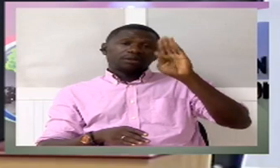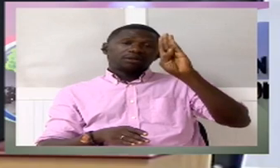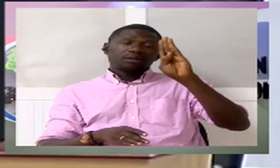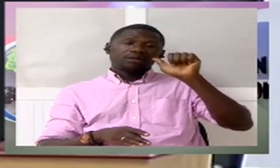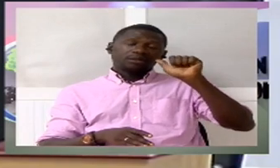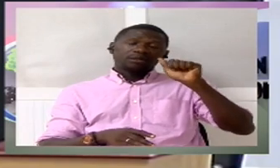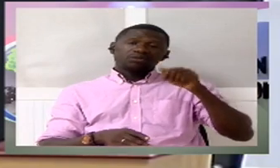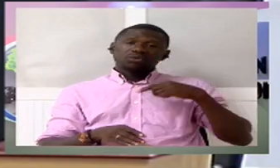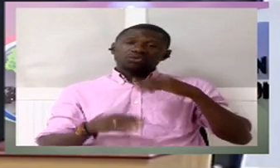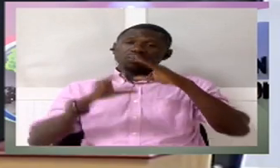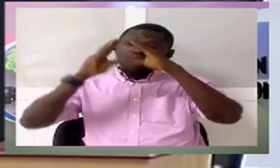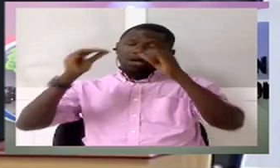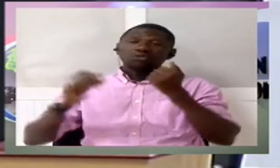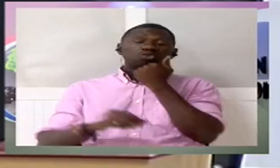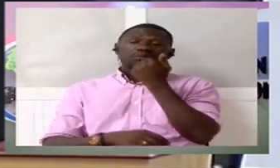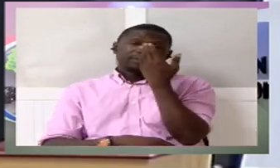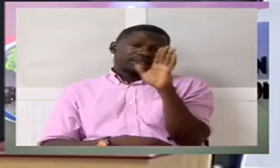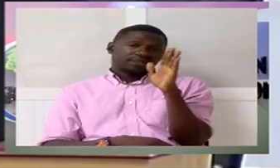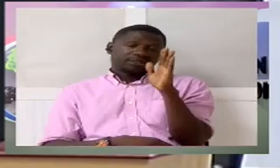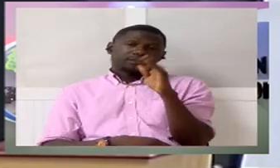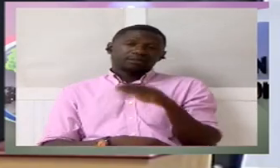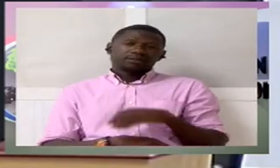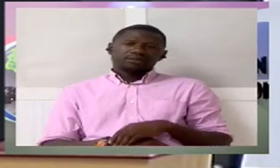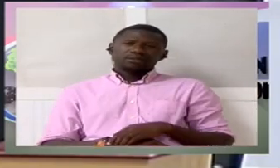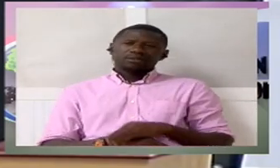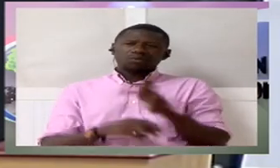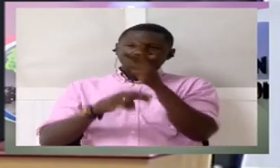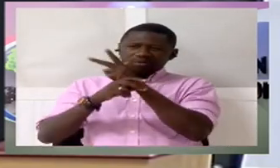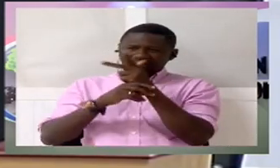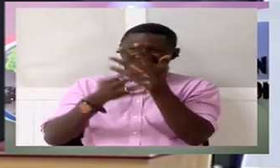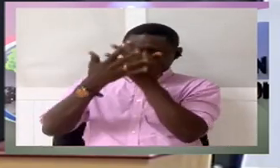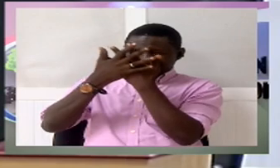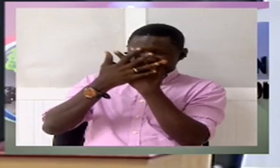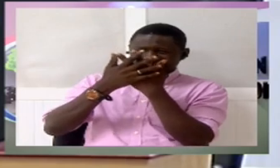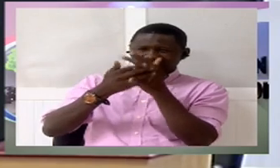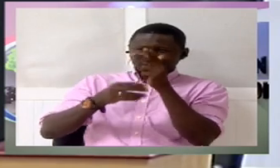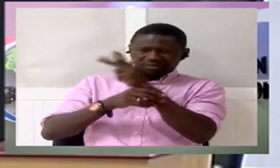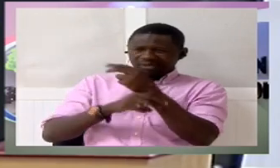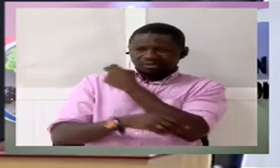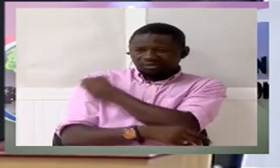Baba to room number 10, prison medic dobeje, there was one prison medic